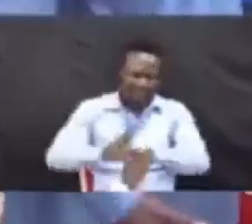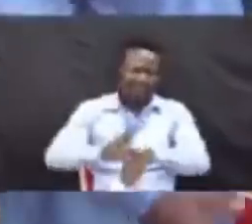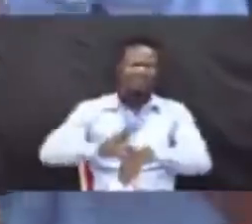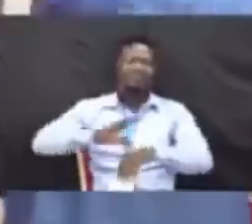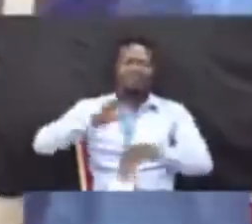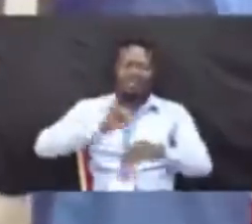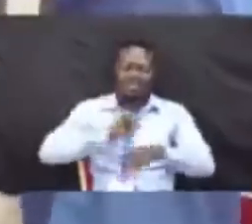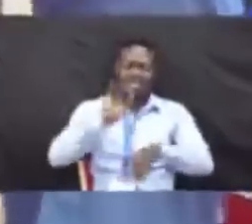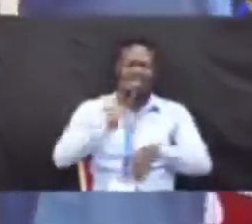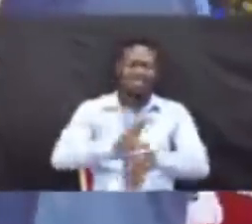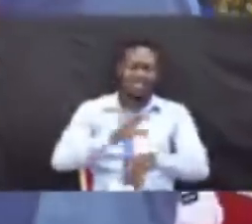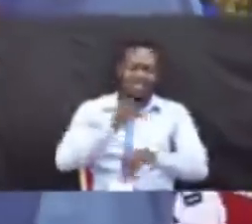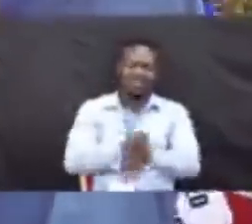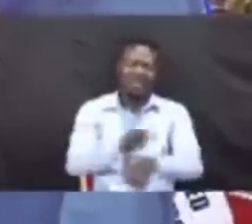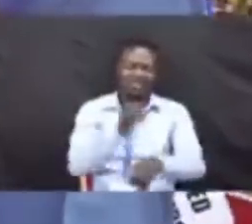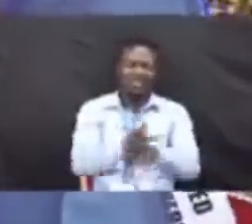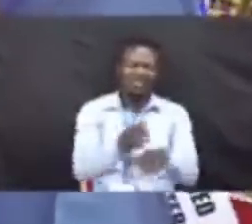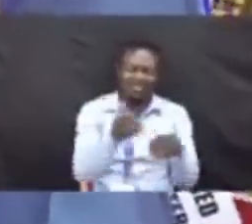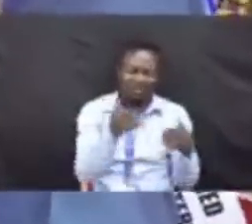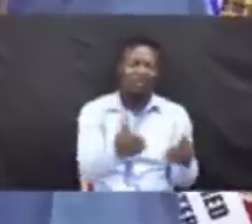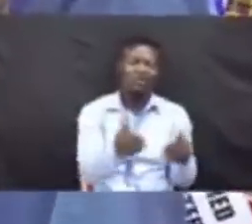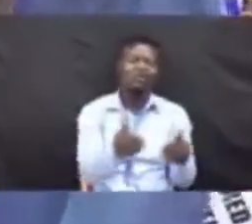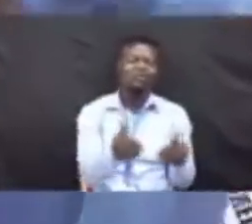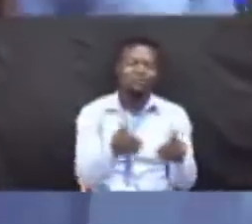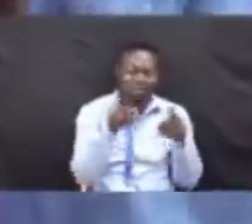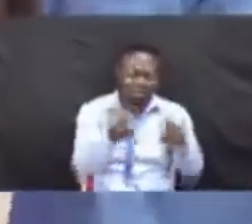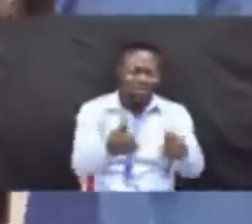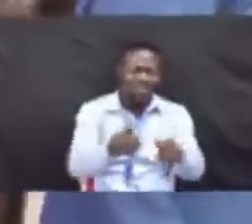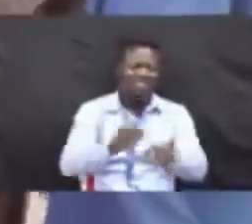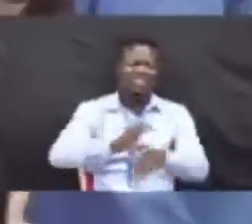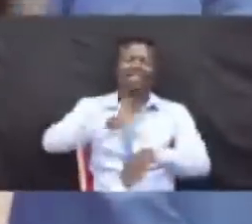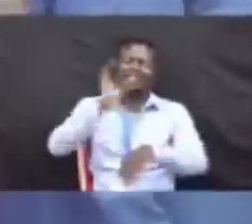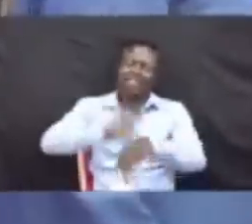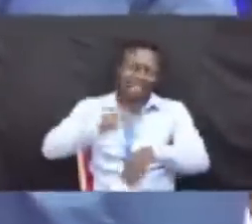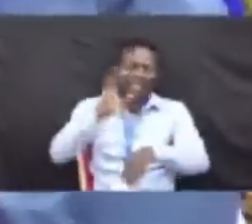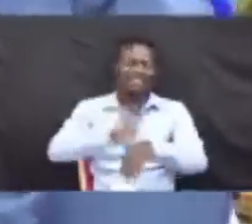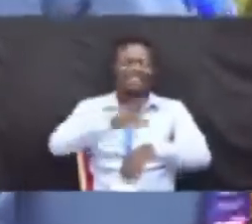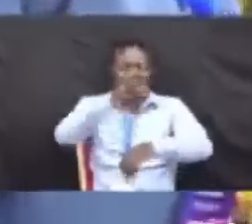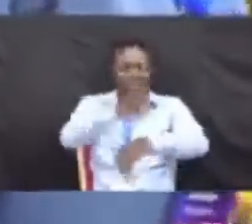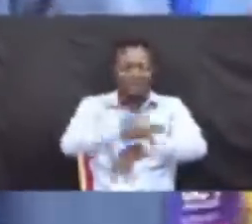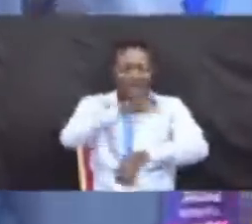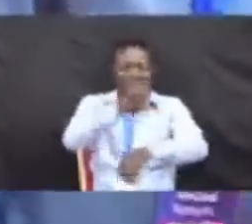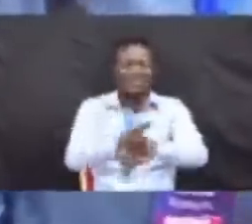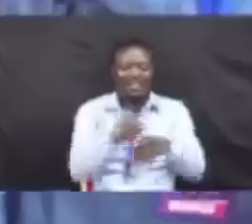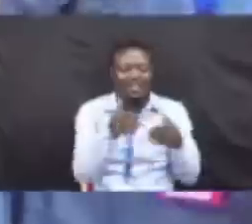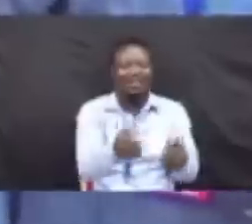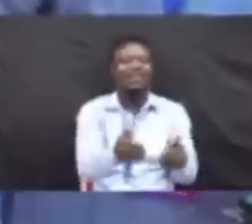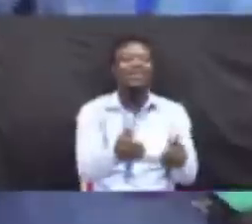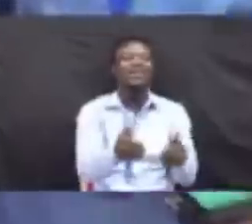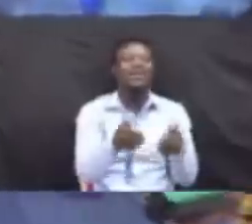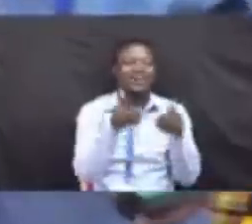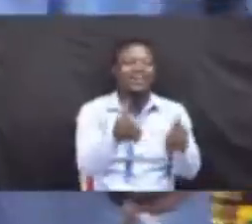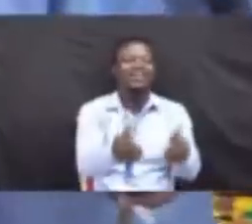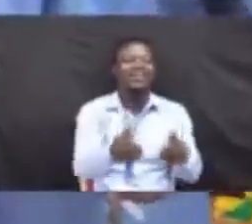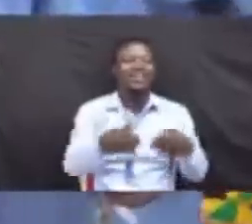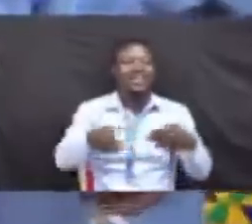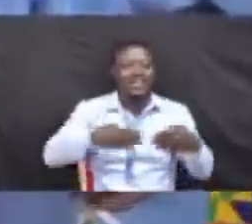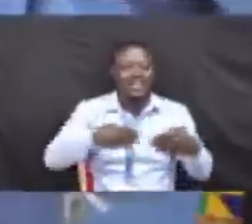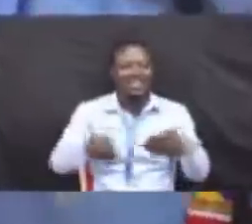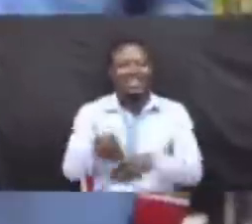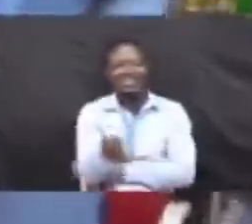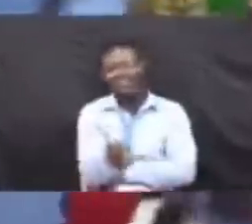hallelujah, the church is marching on. Oh, the church is marching on. The gates of hell,